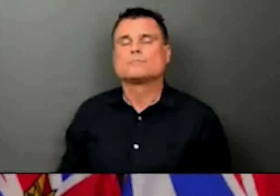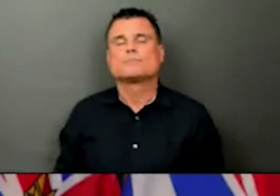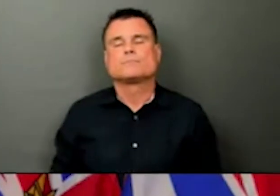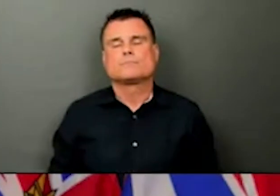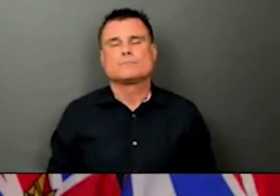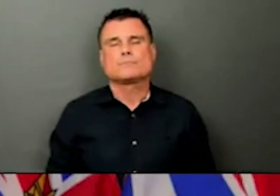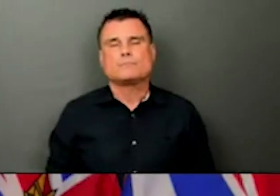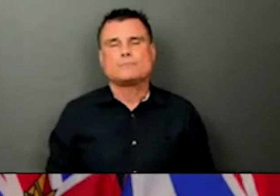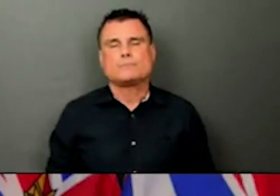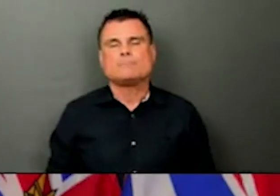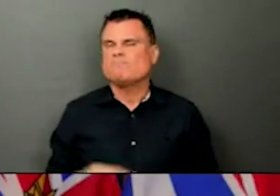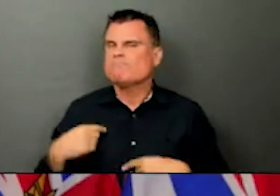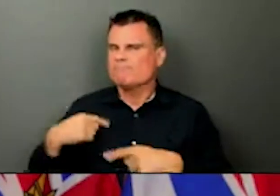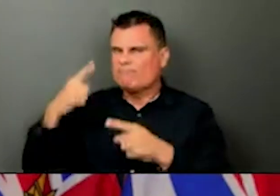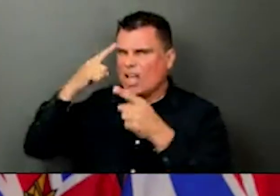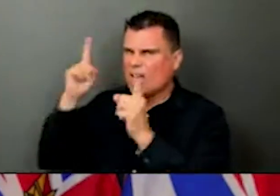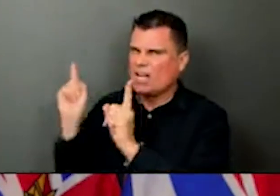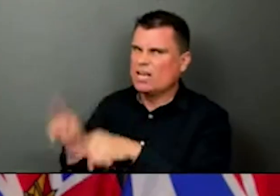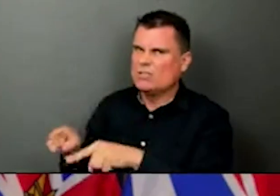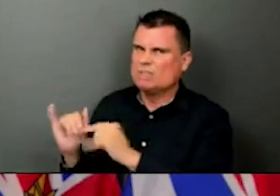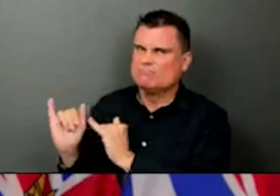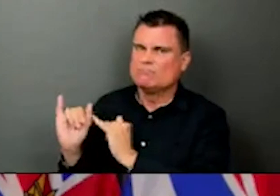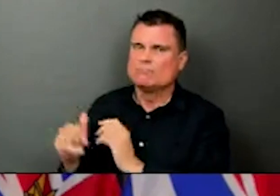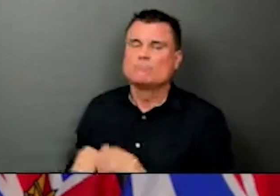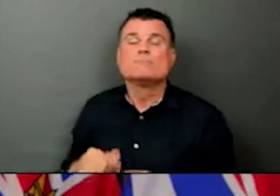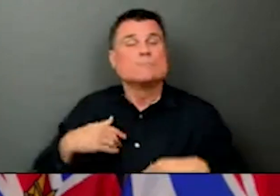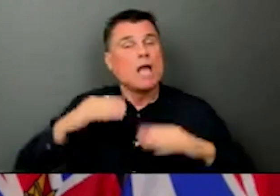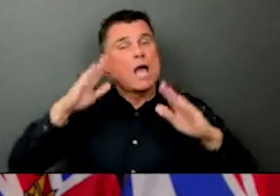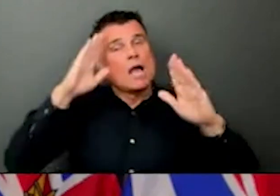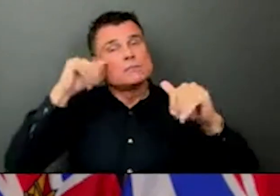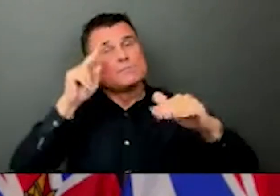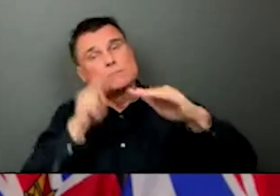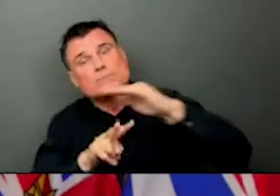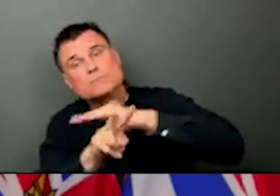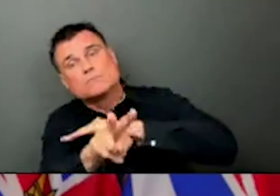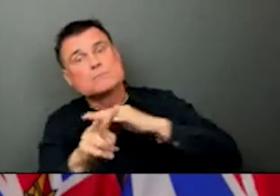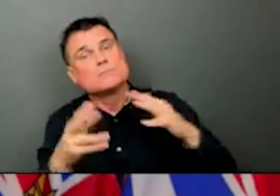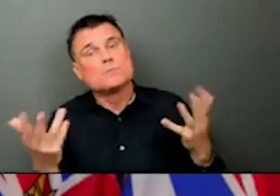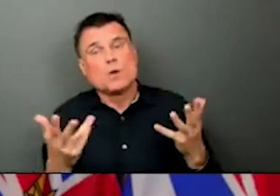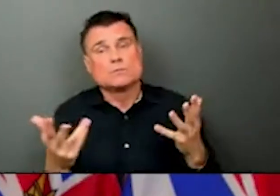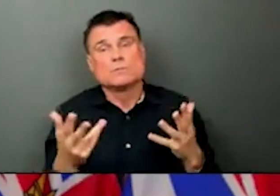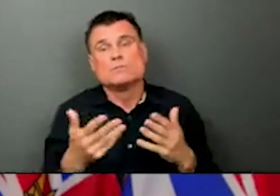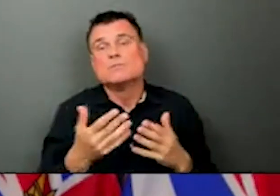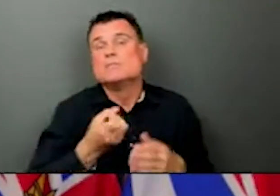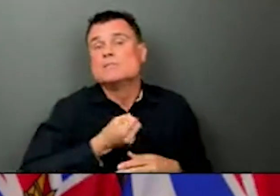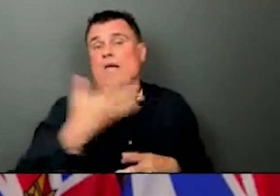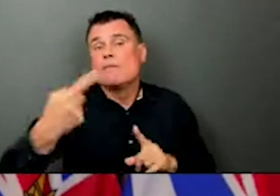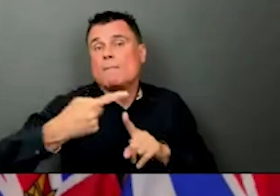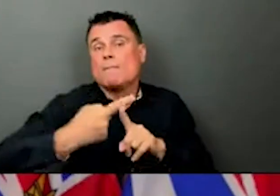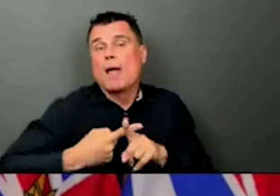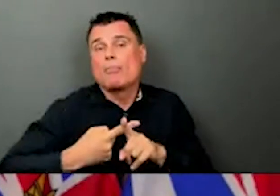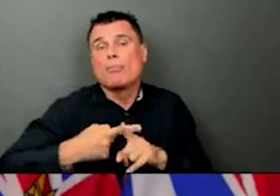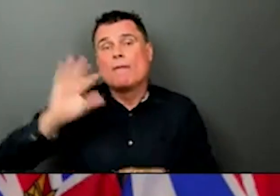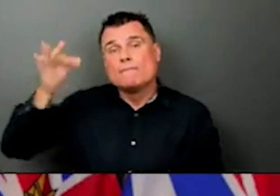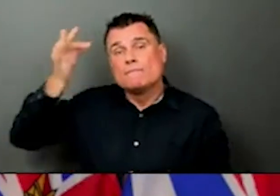our expectation in the coming months that the federal government may take some actions in concert with the U.S. government and with other governments